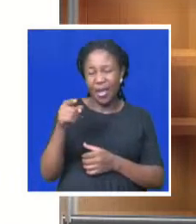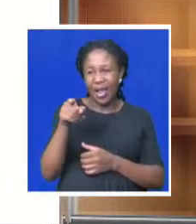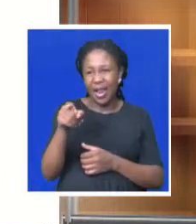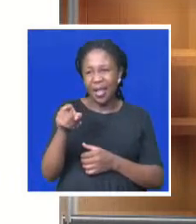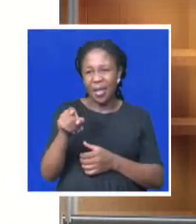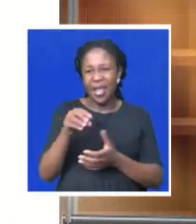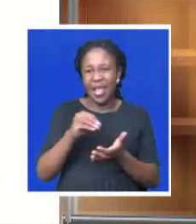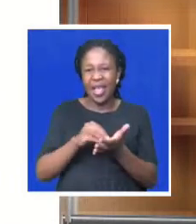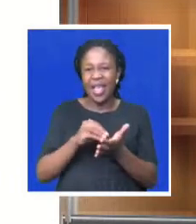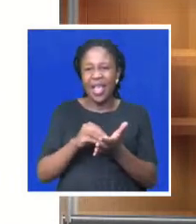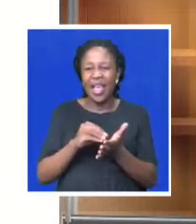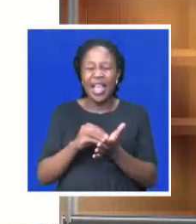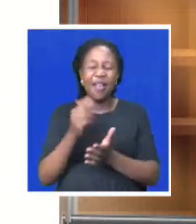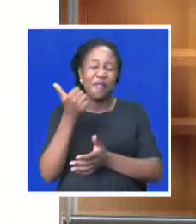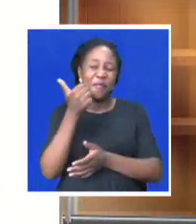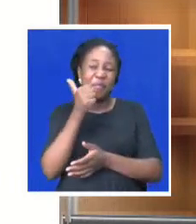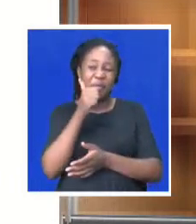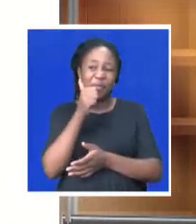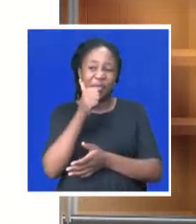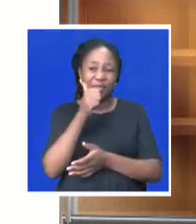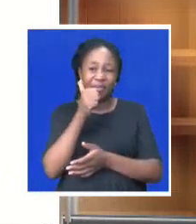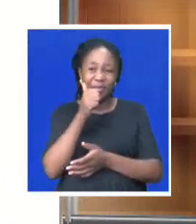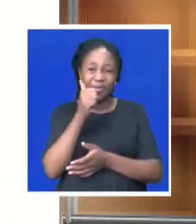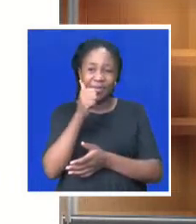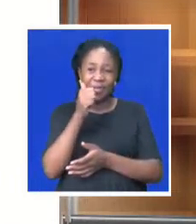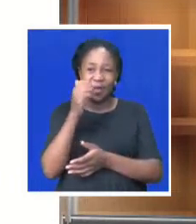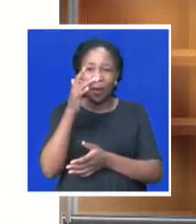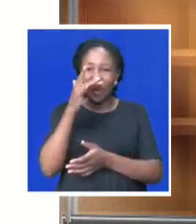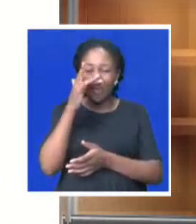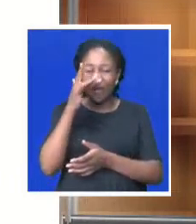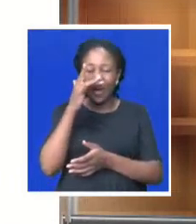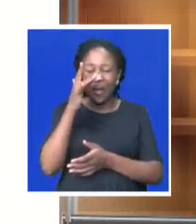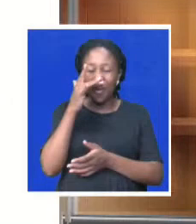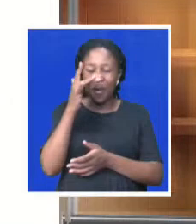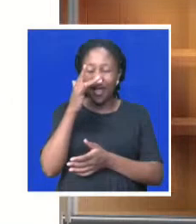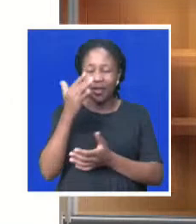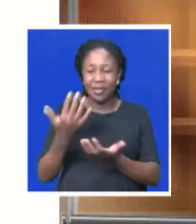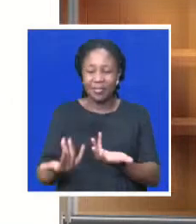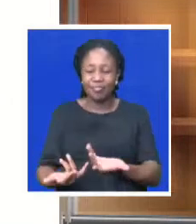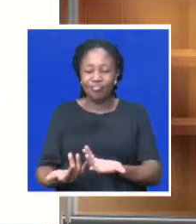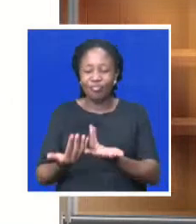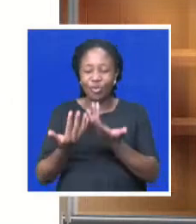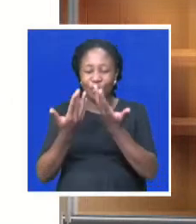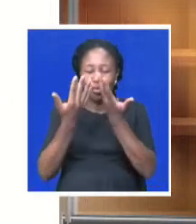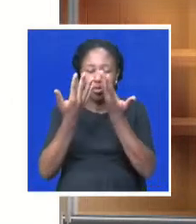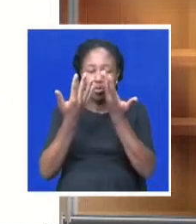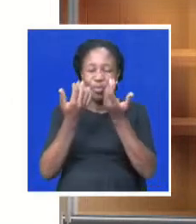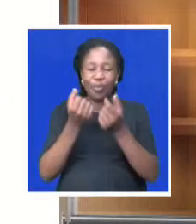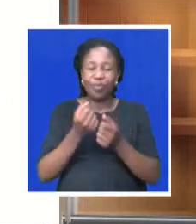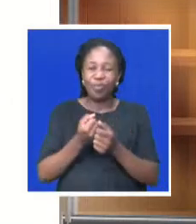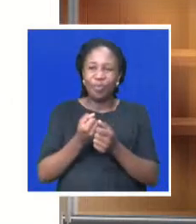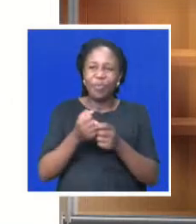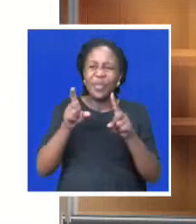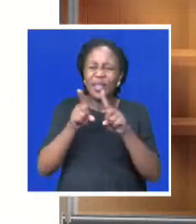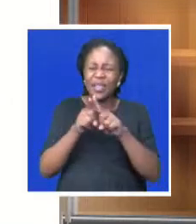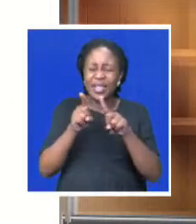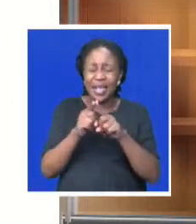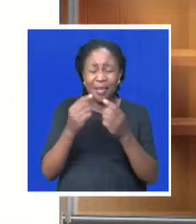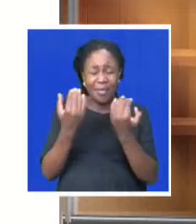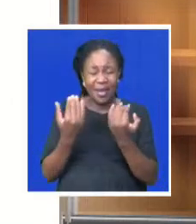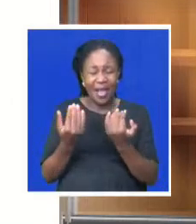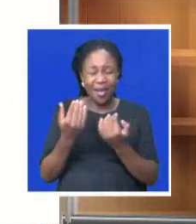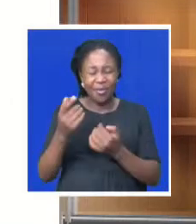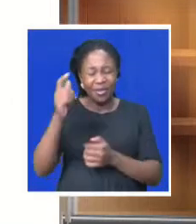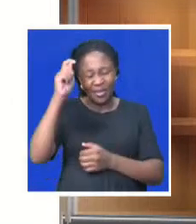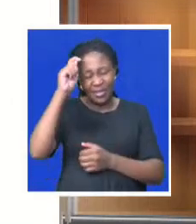grow. We can picture, or we can have mental images, dear Lena, at home of beautiful flowers like